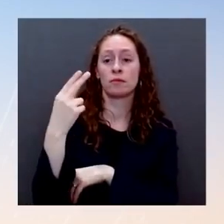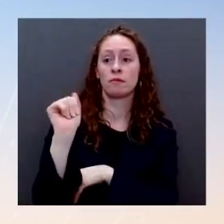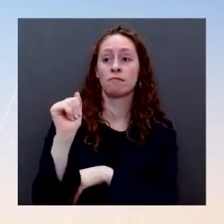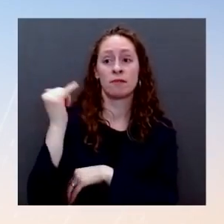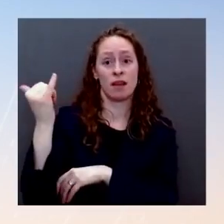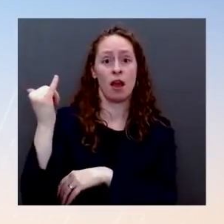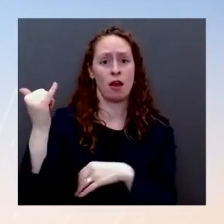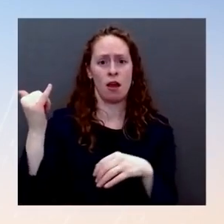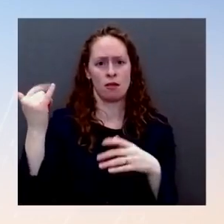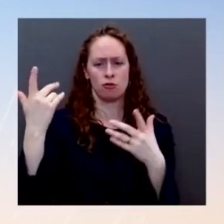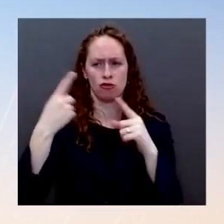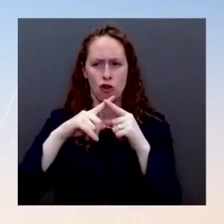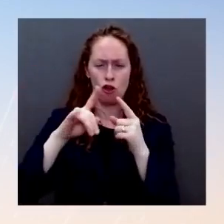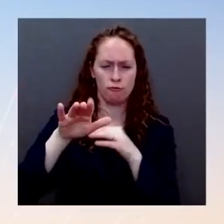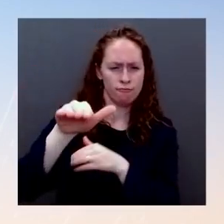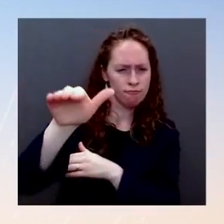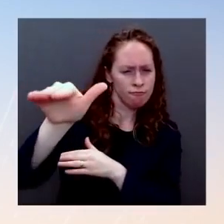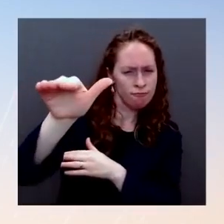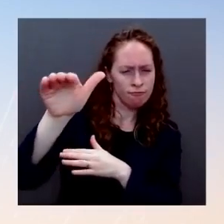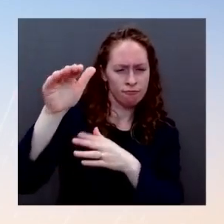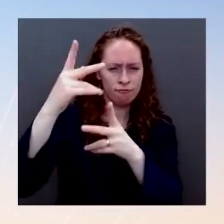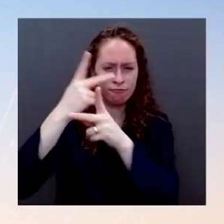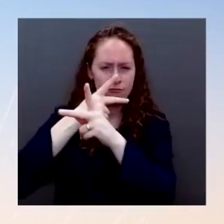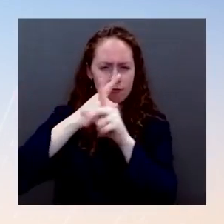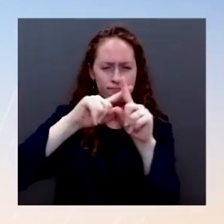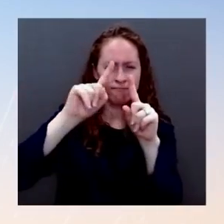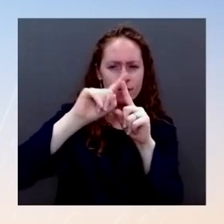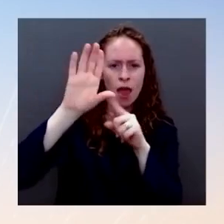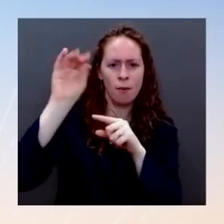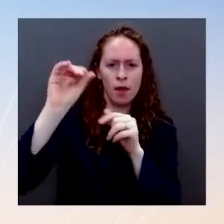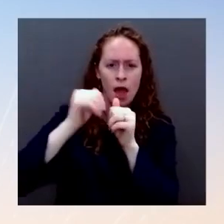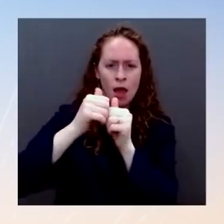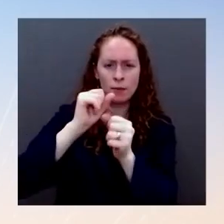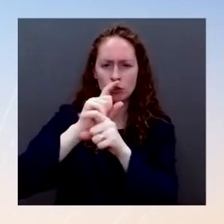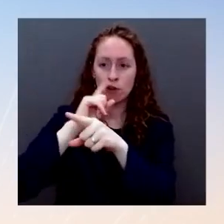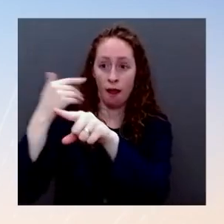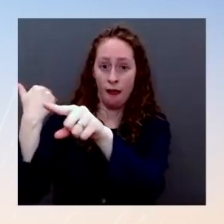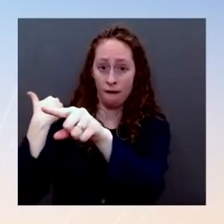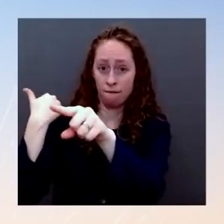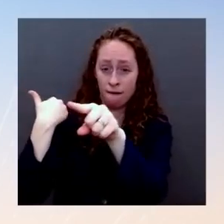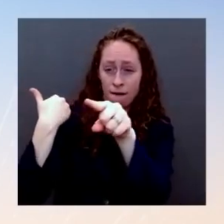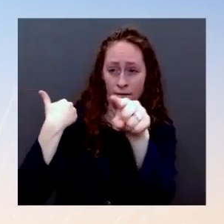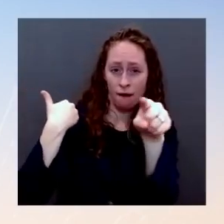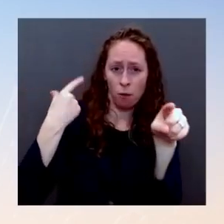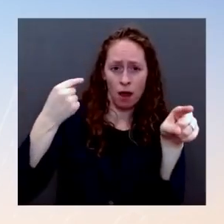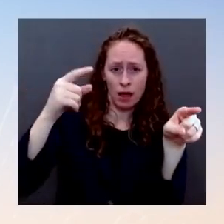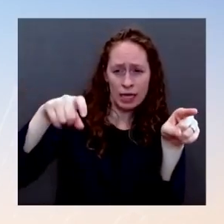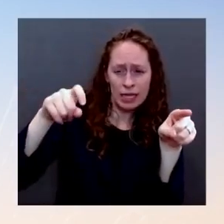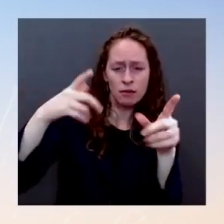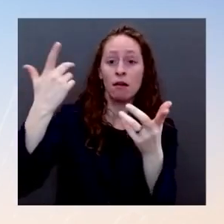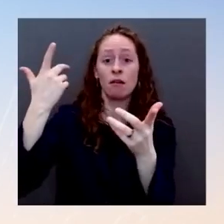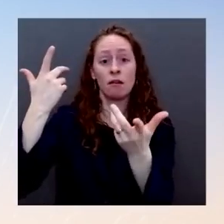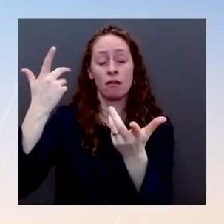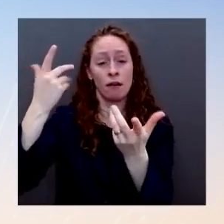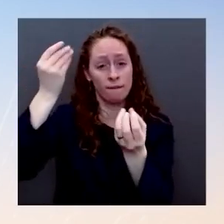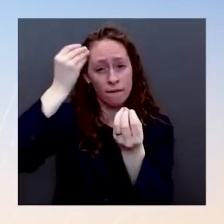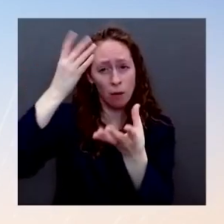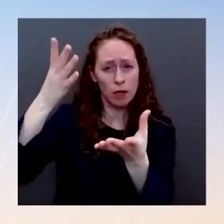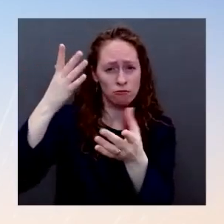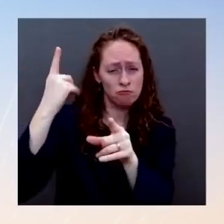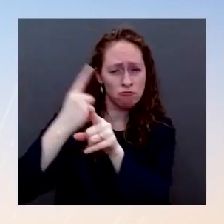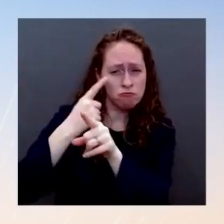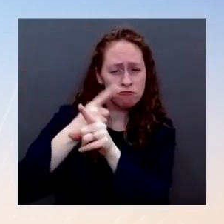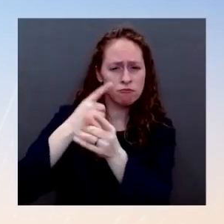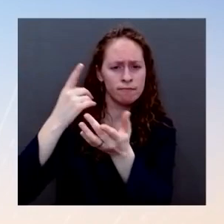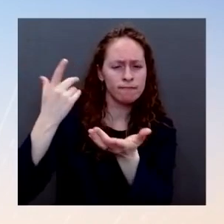continuing to focus on is continuing to increase capacity of free tests that are targeted more, though, at individuals